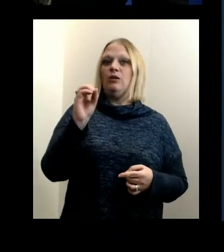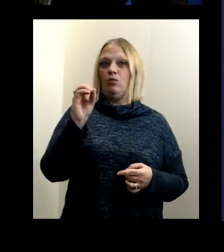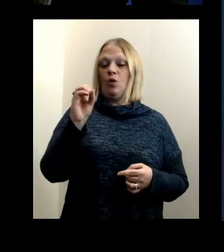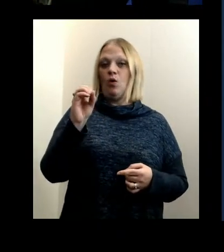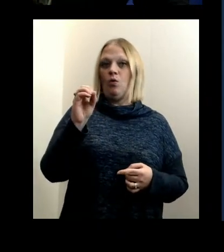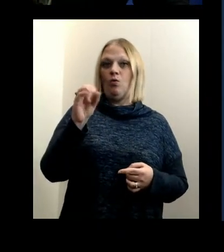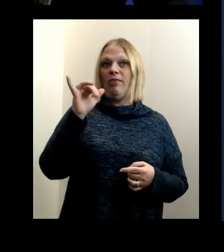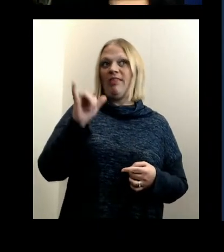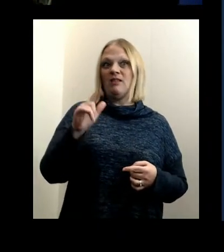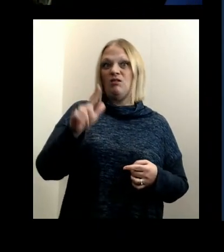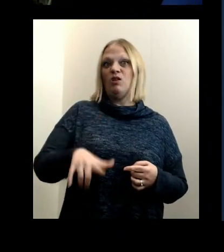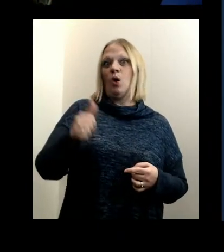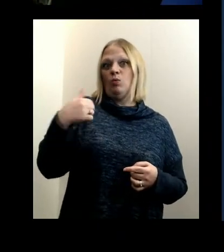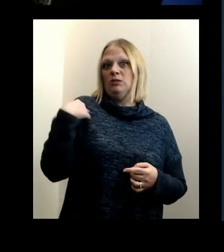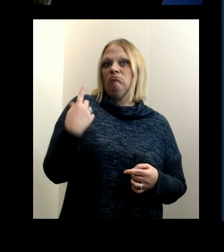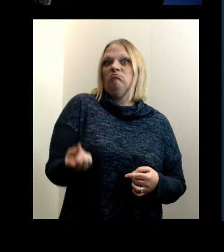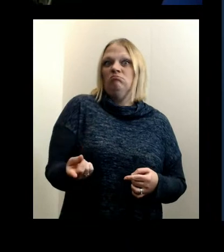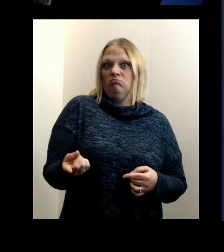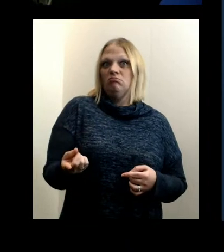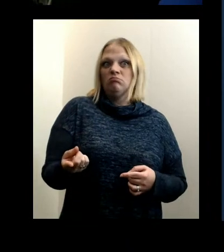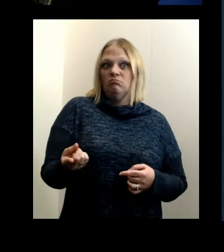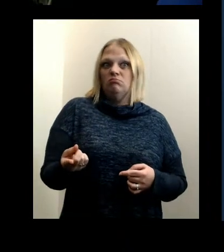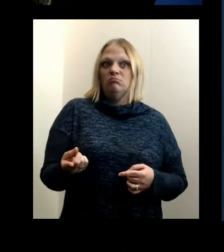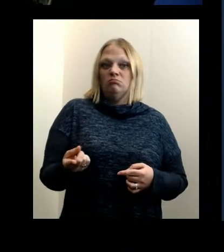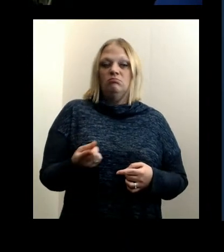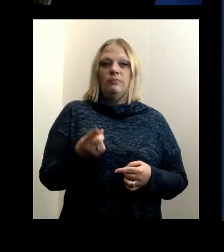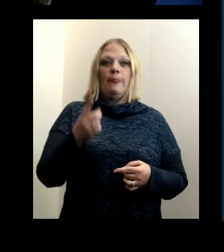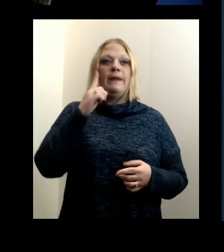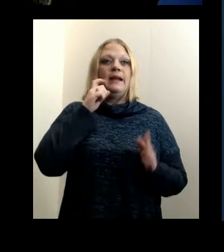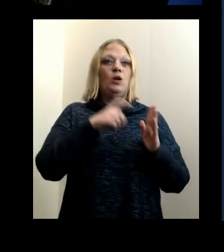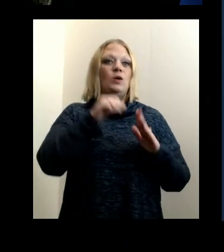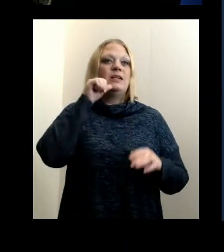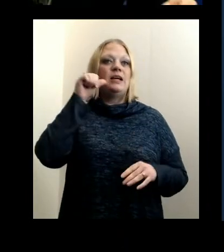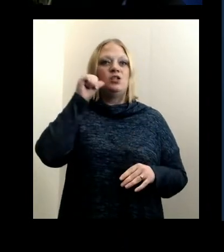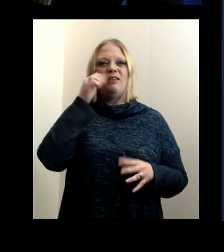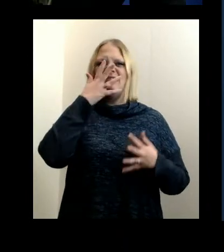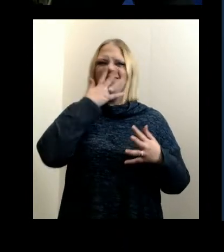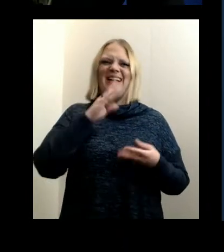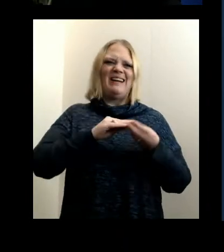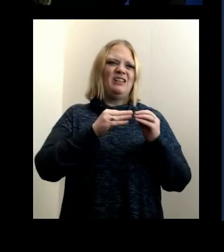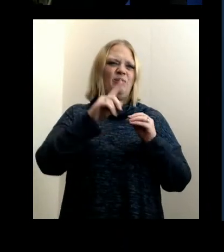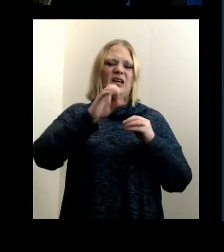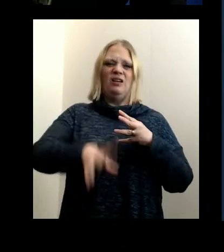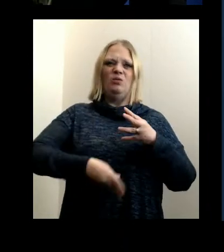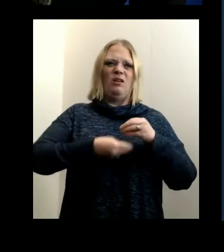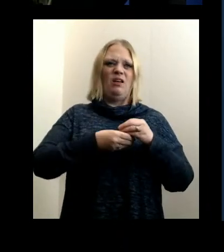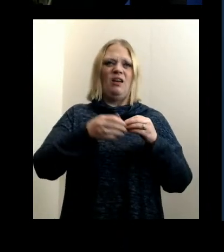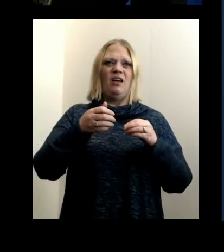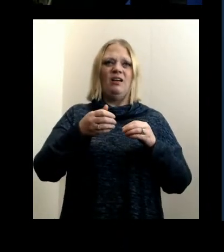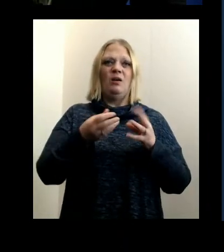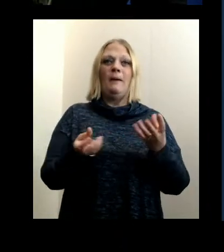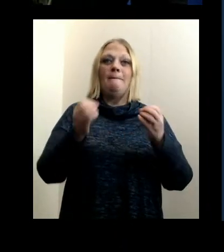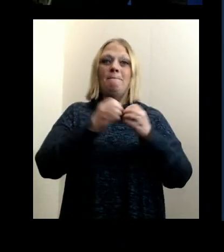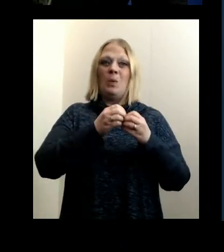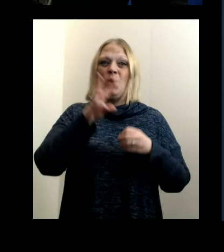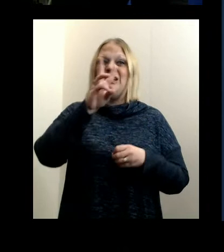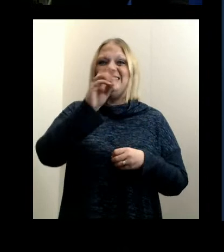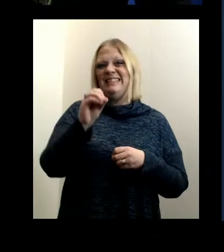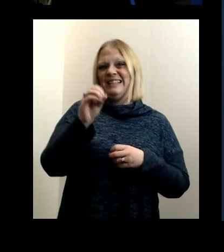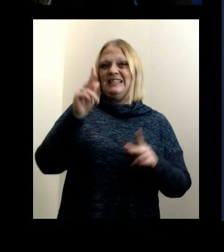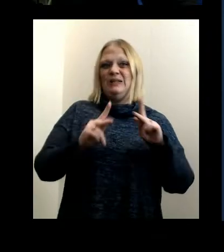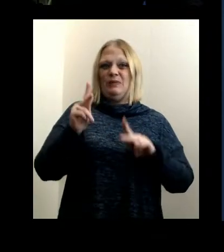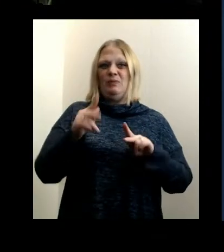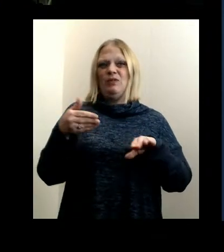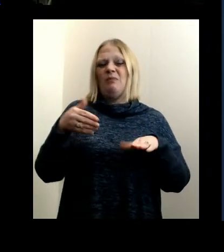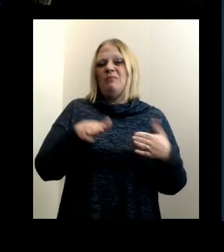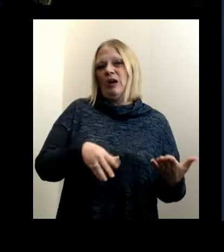rates we've had in quite some time. As I announced yesterday, we have a very sad number we had to add. We had another 60 individuals who perished